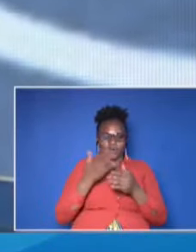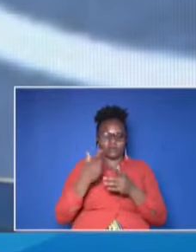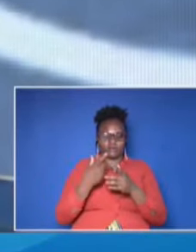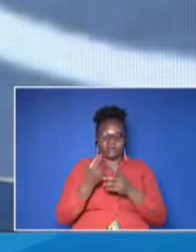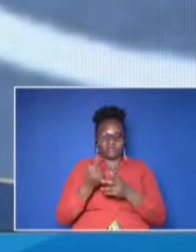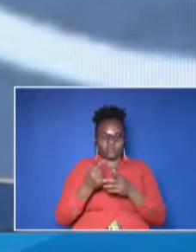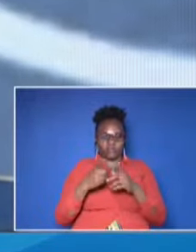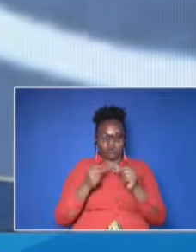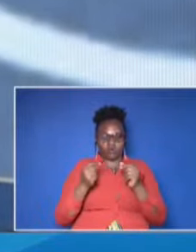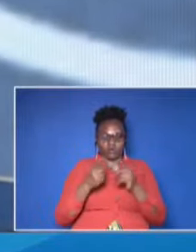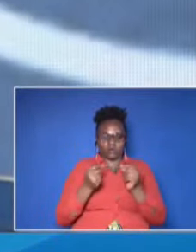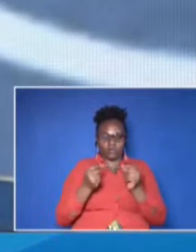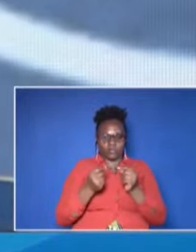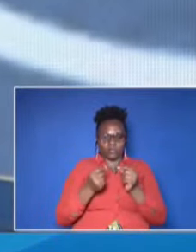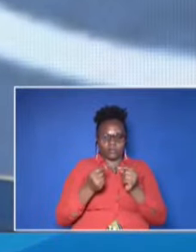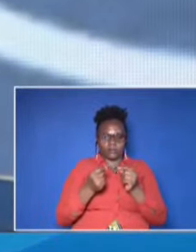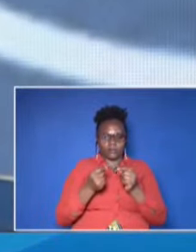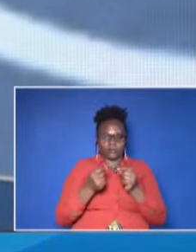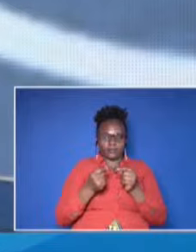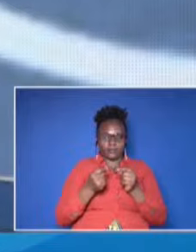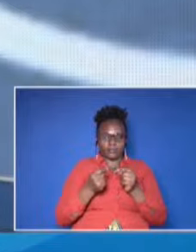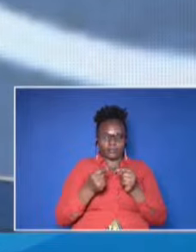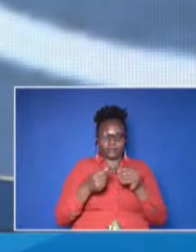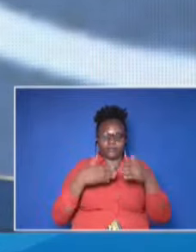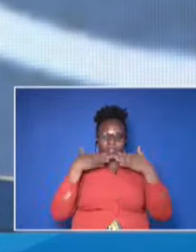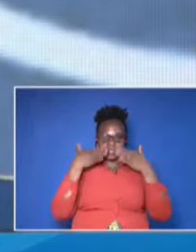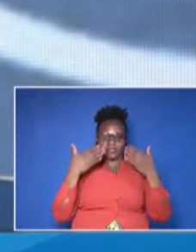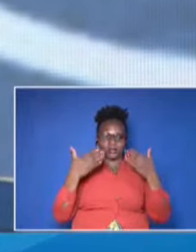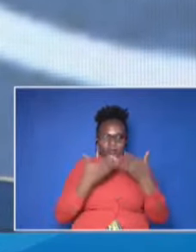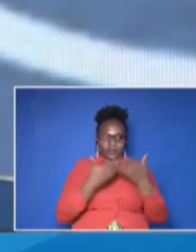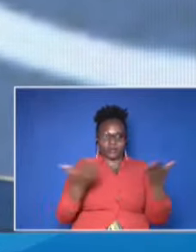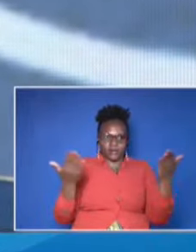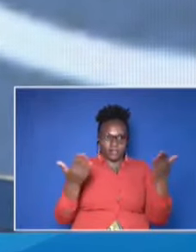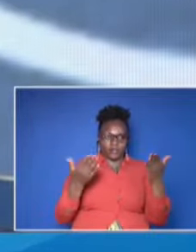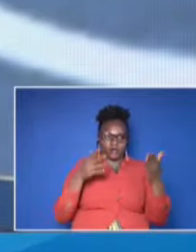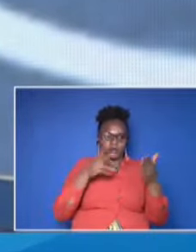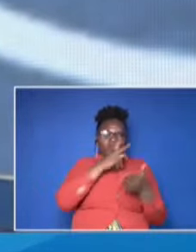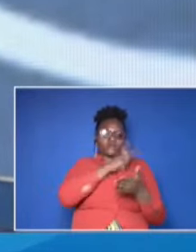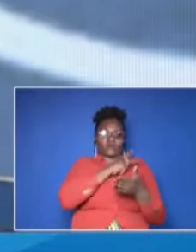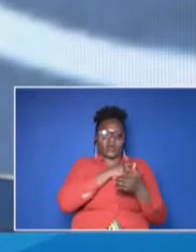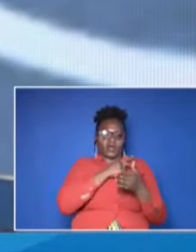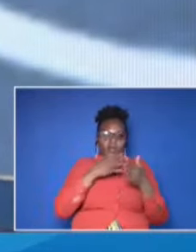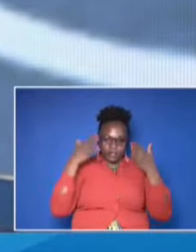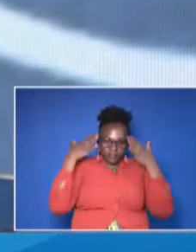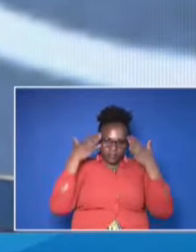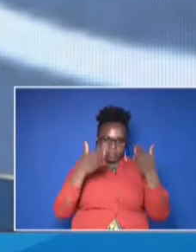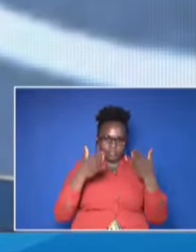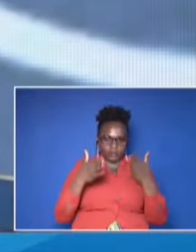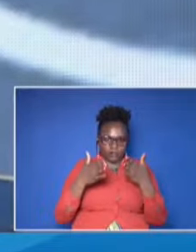few remarks I want to thank you for your kind